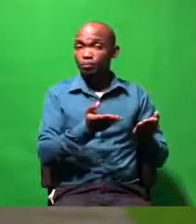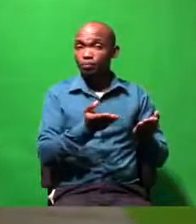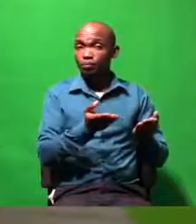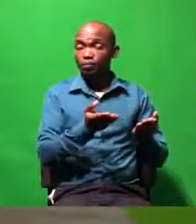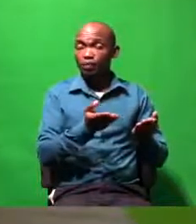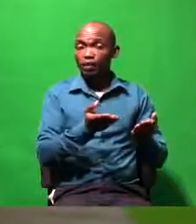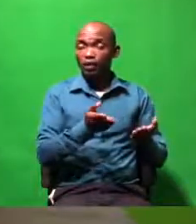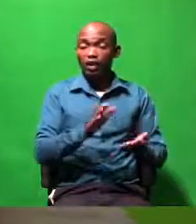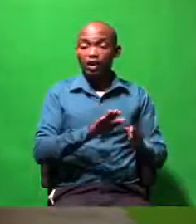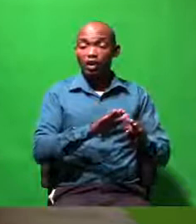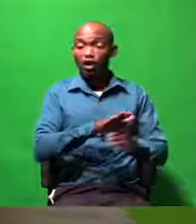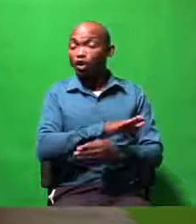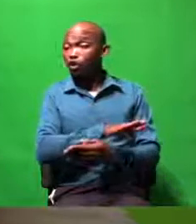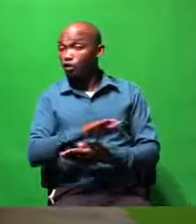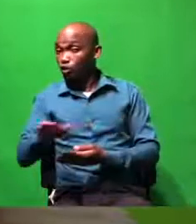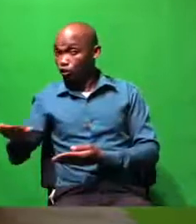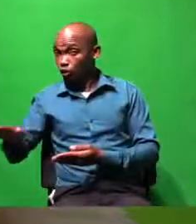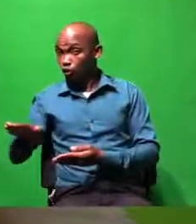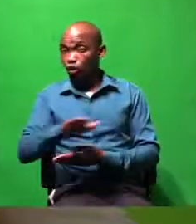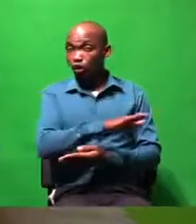the horizontal